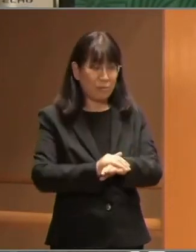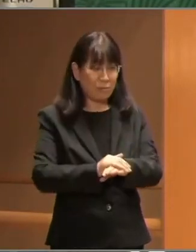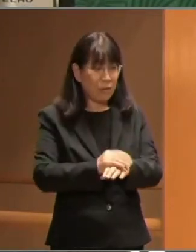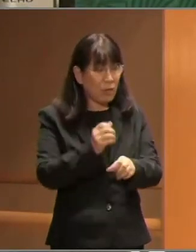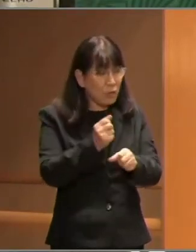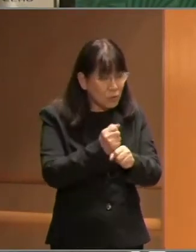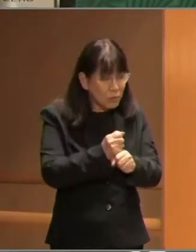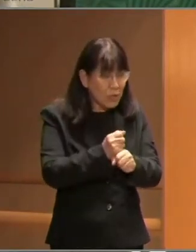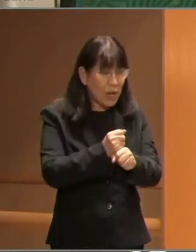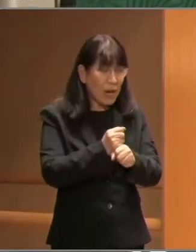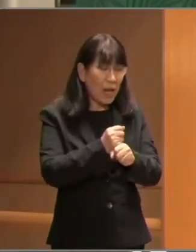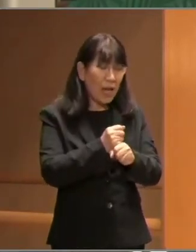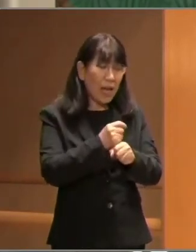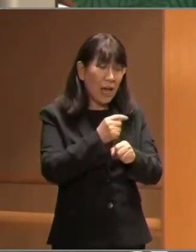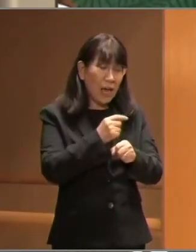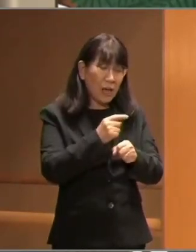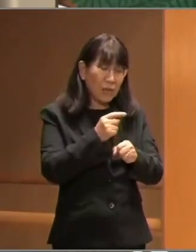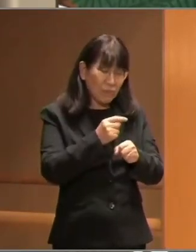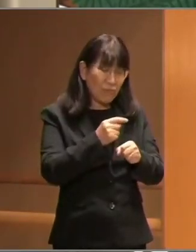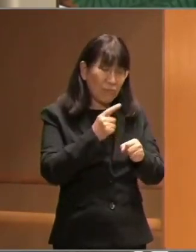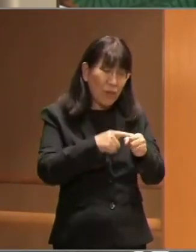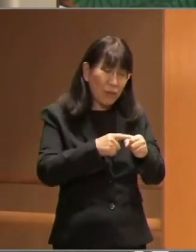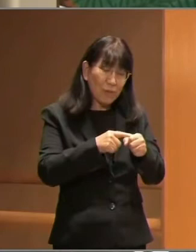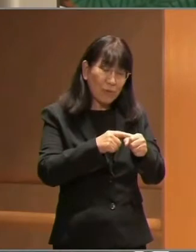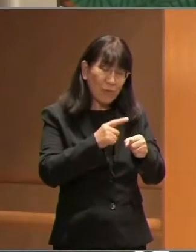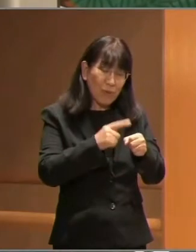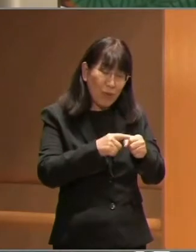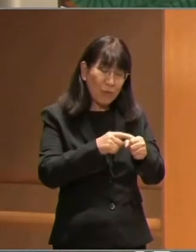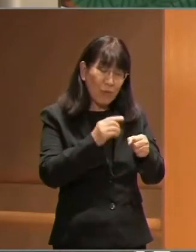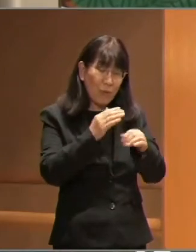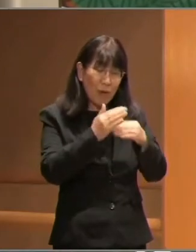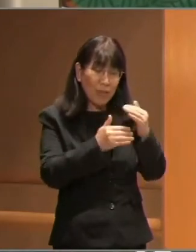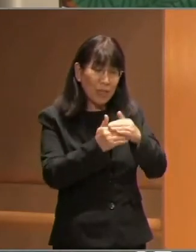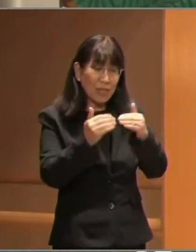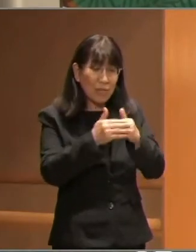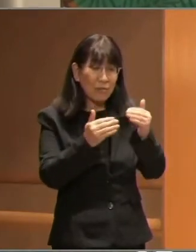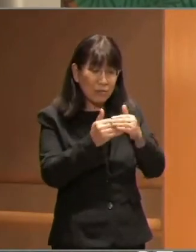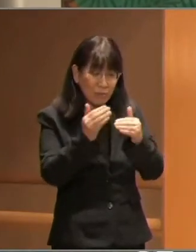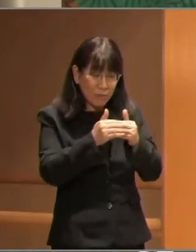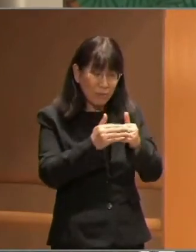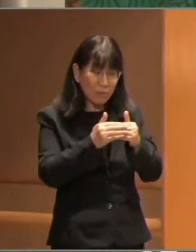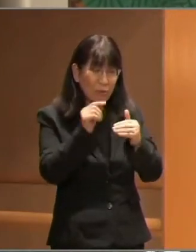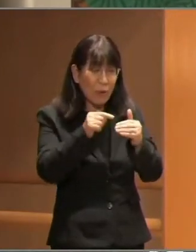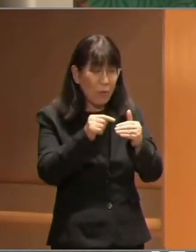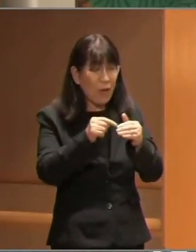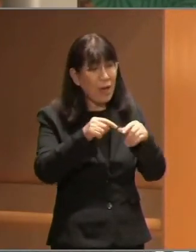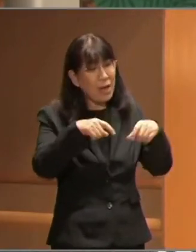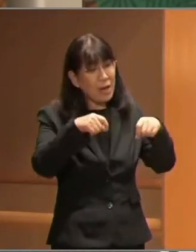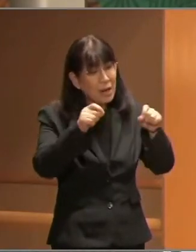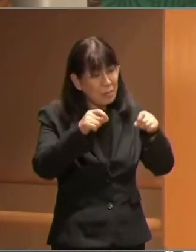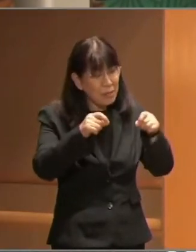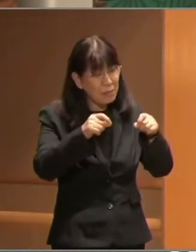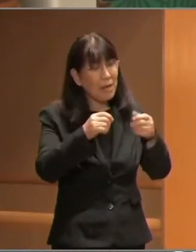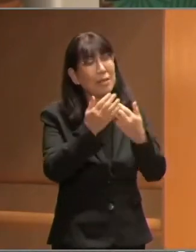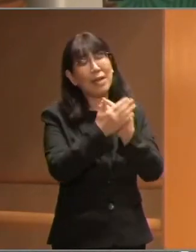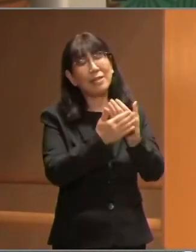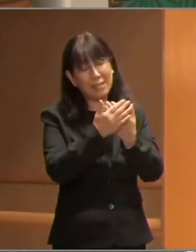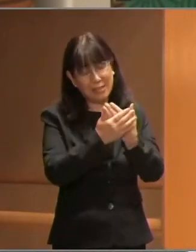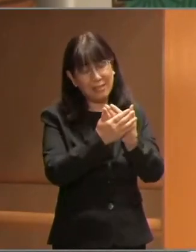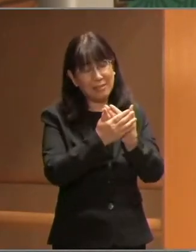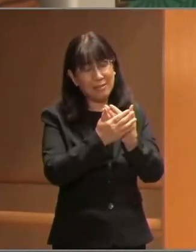years after the generation. That's what calligrapher always say. So the years